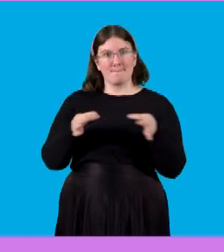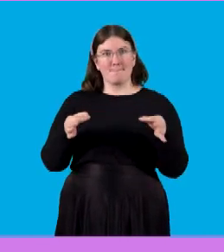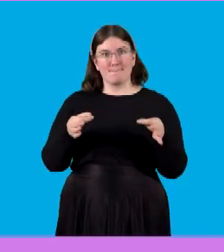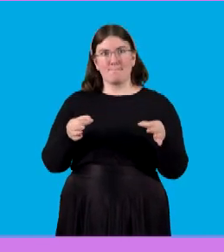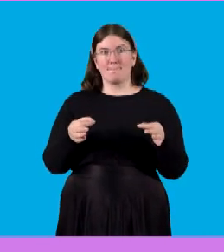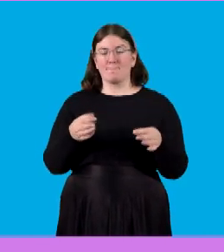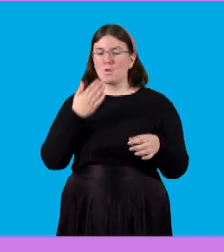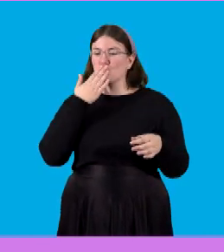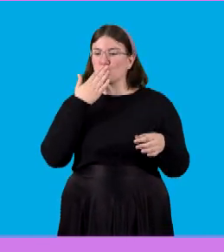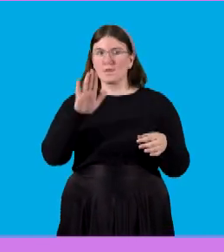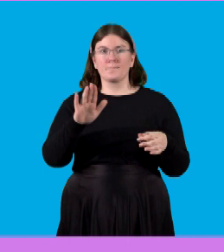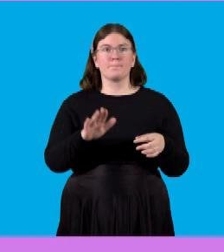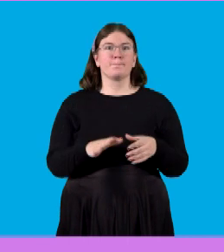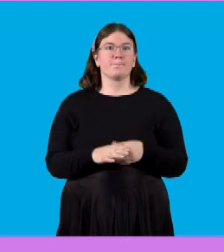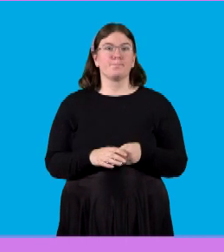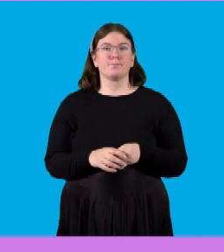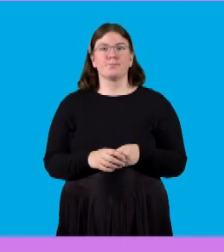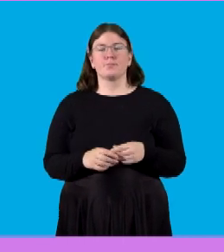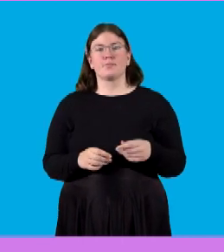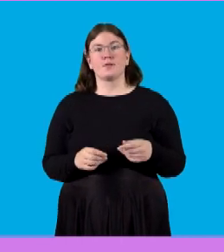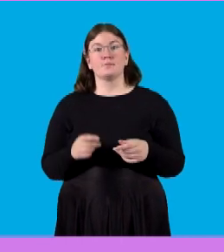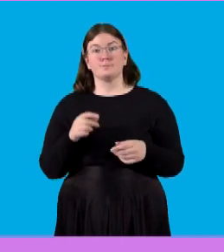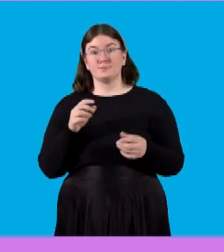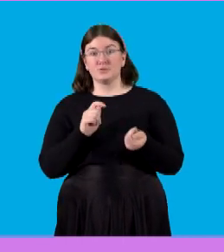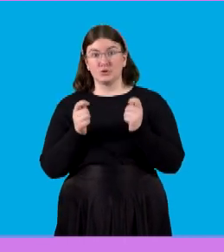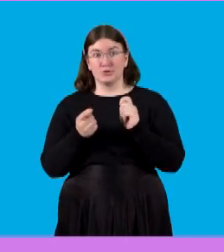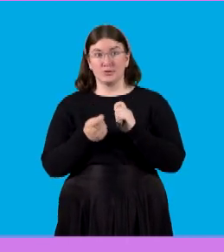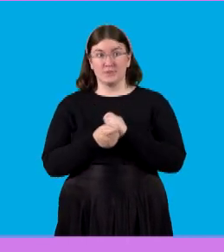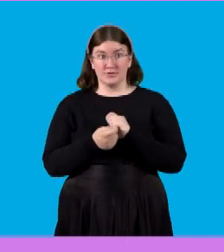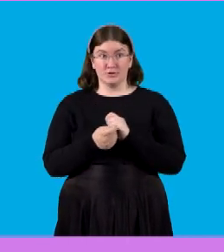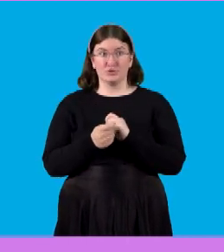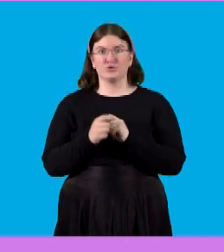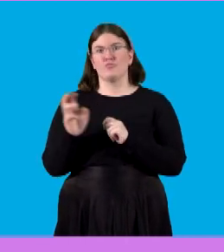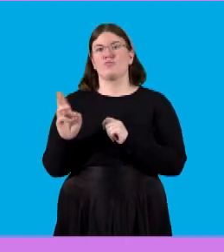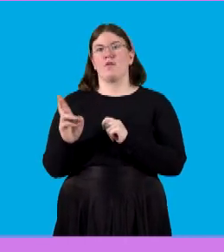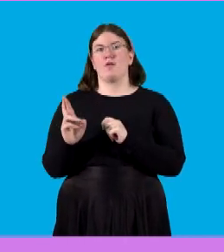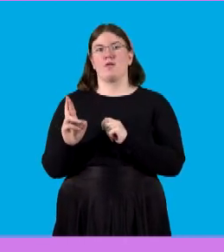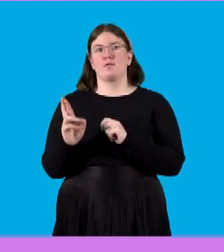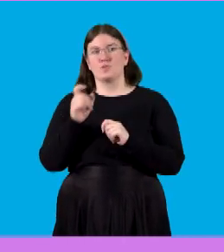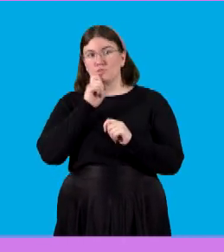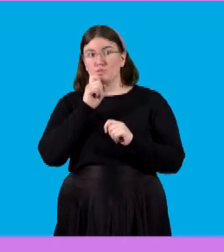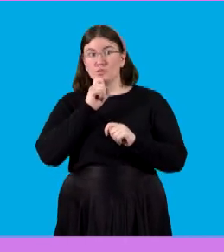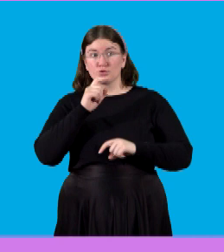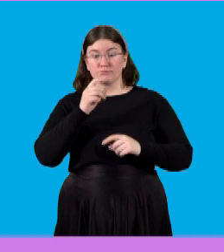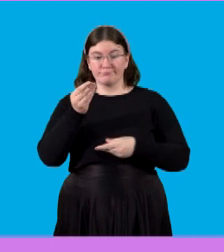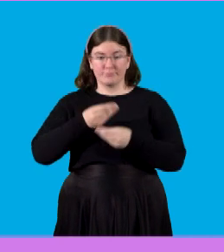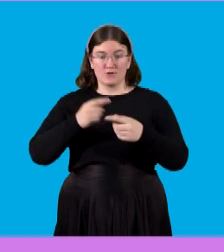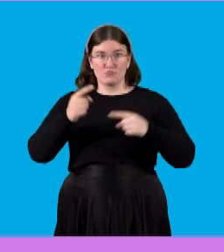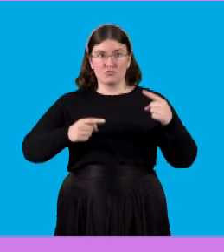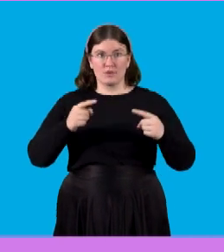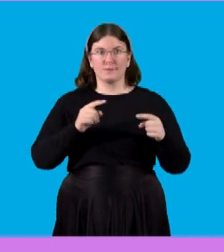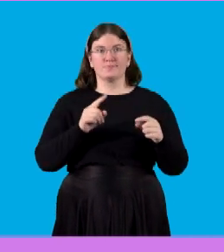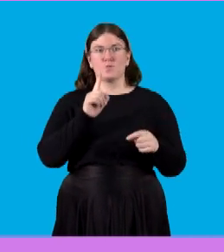this 1,200 US dollars to rand. Use the exchange rate 1 US dollar equals 18 rand and 7